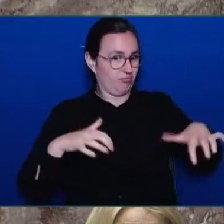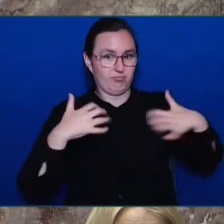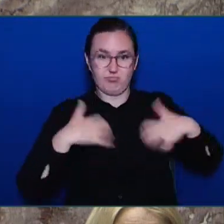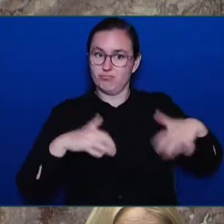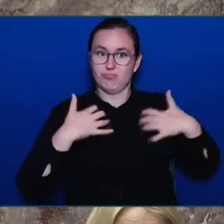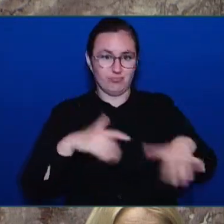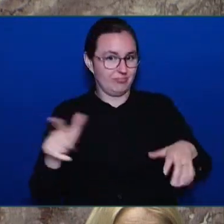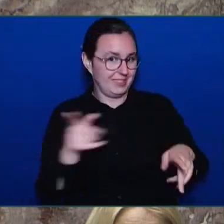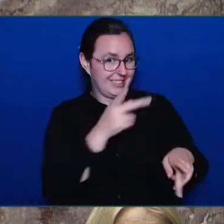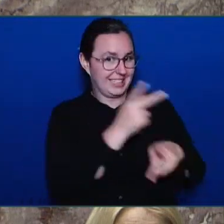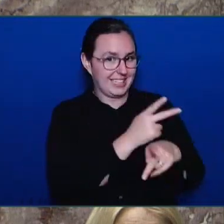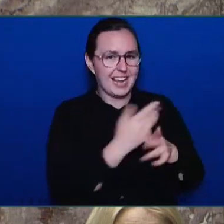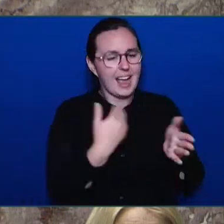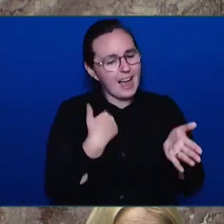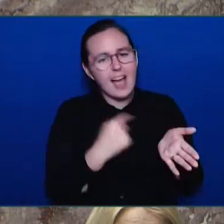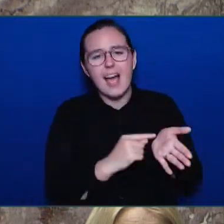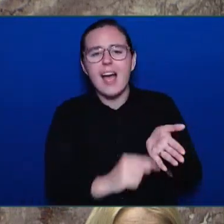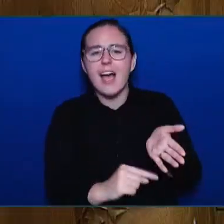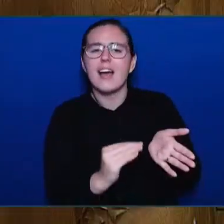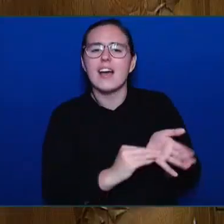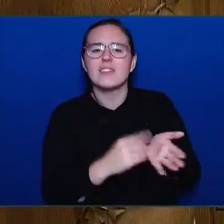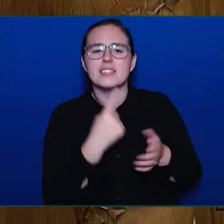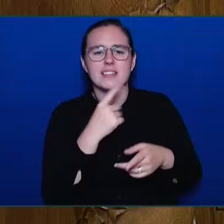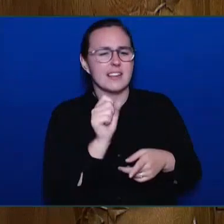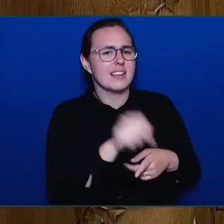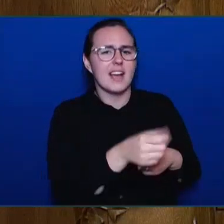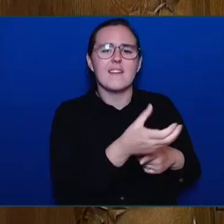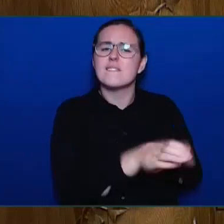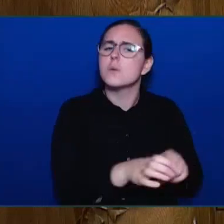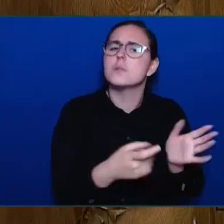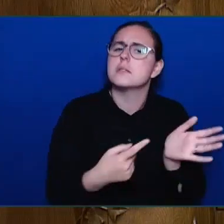to their use of those tools.